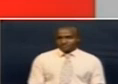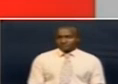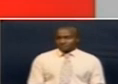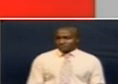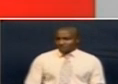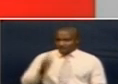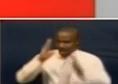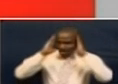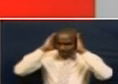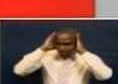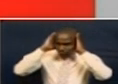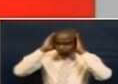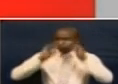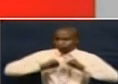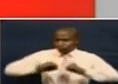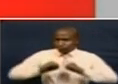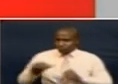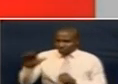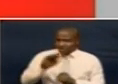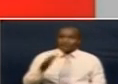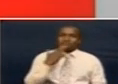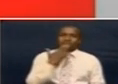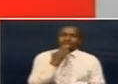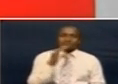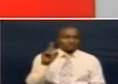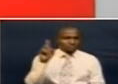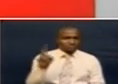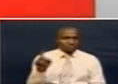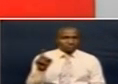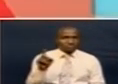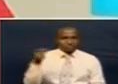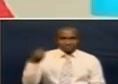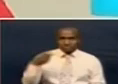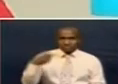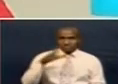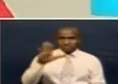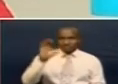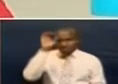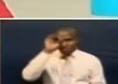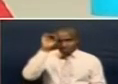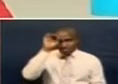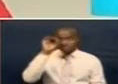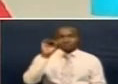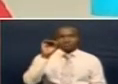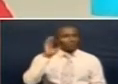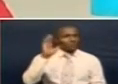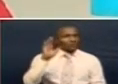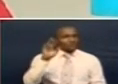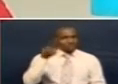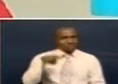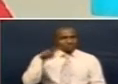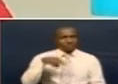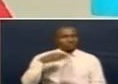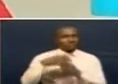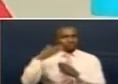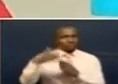next kingpin of Luhya land? You're sending in your responses quick and fast, and we'll be sampling them at the end